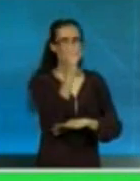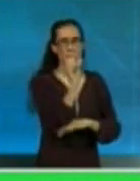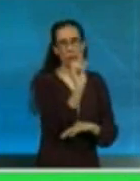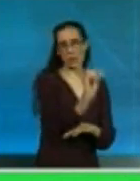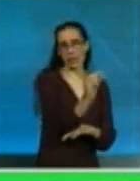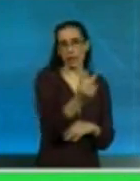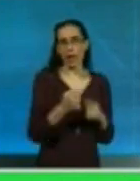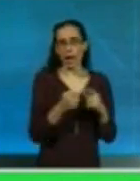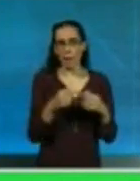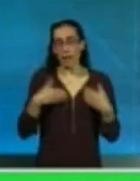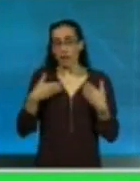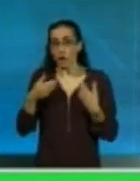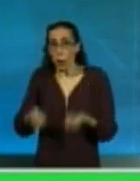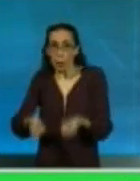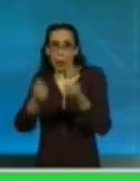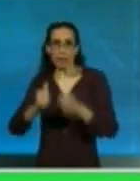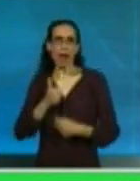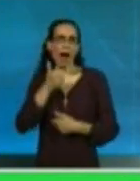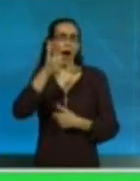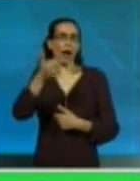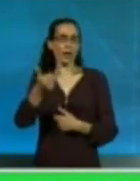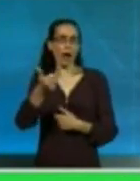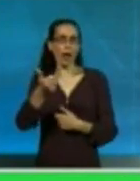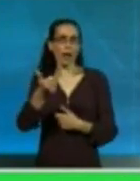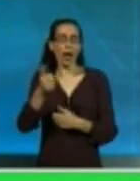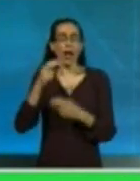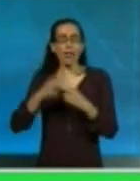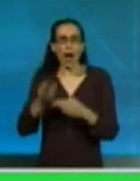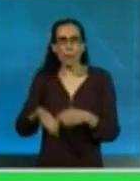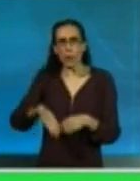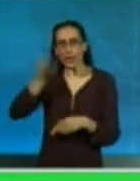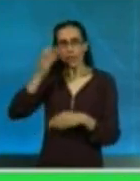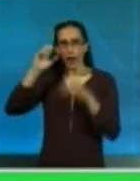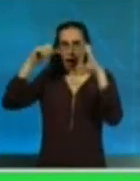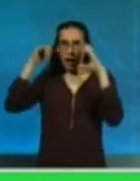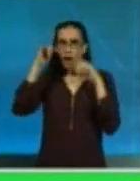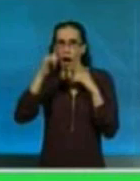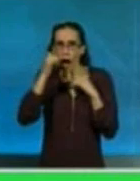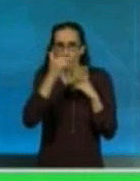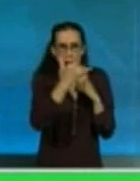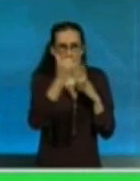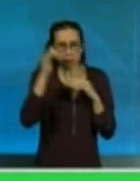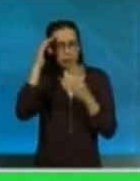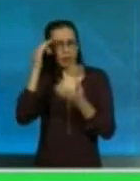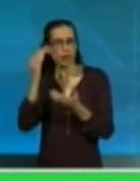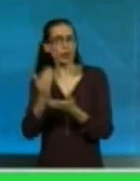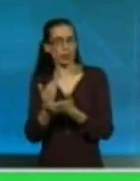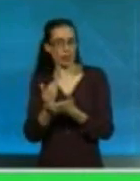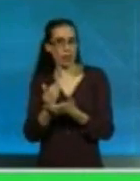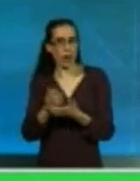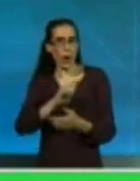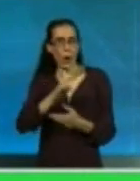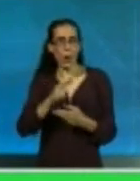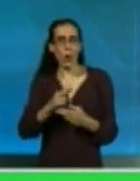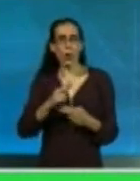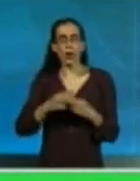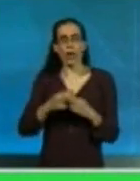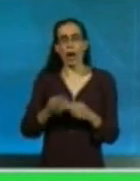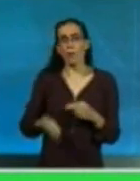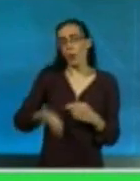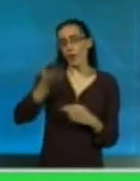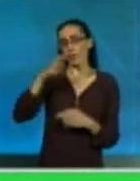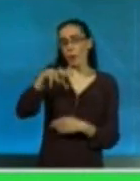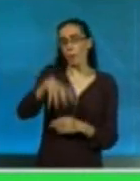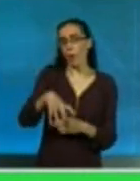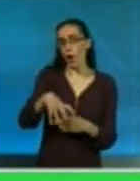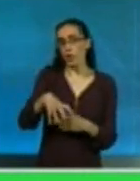tkun aħjar, tkun aqwa milli hi fosthom ninstallaw is-security cameras u nagħmlu daqsxejn xi ħaġa. Fej għattaw daċxen